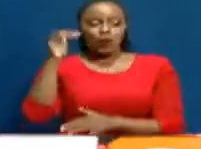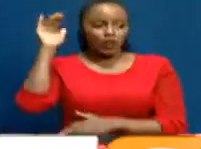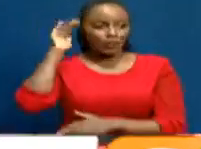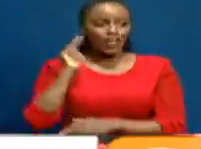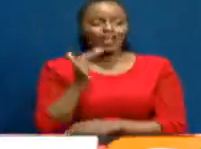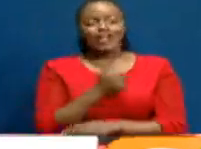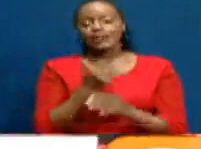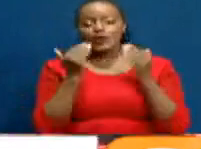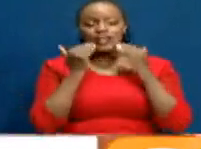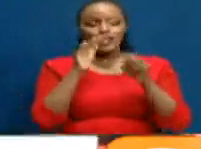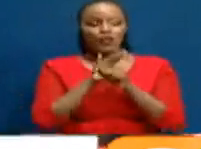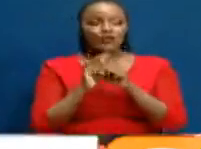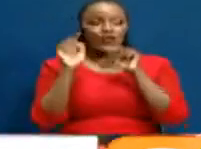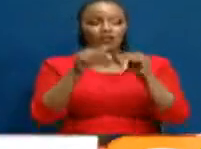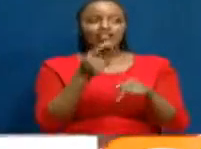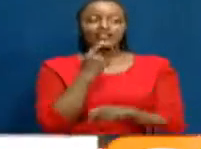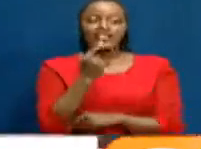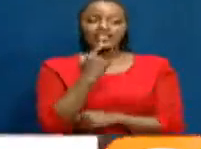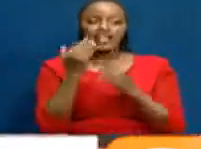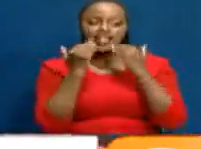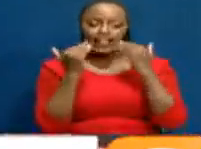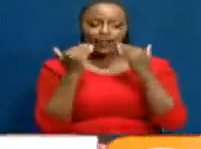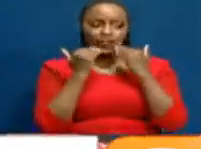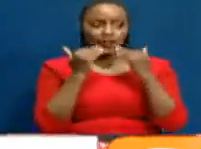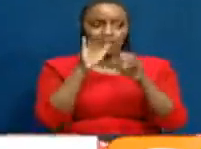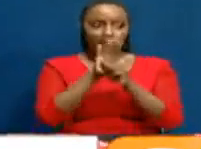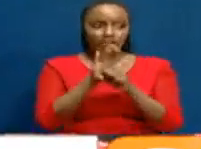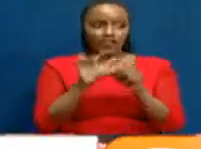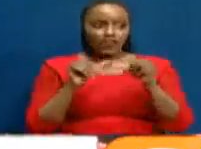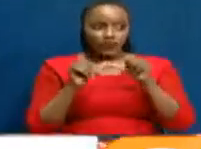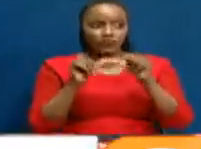very grateful and we've just come to tell them thank you, thank you, thank you. And